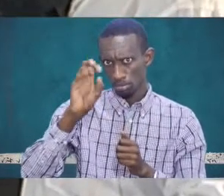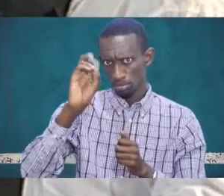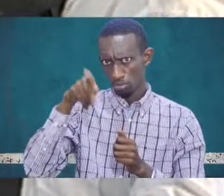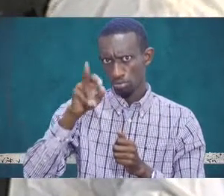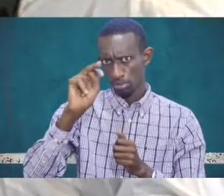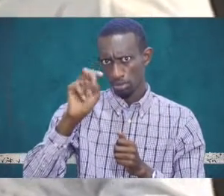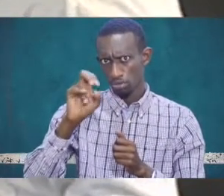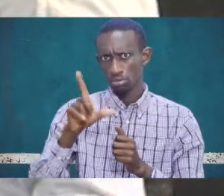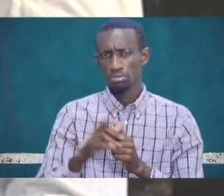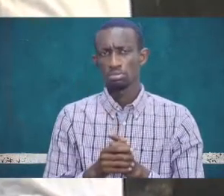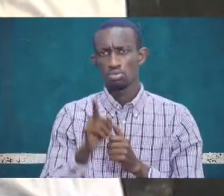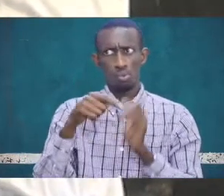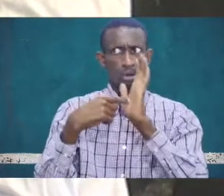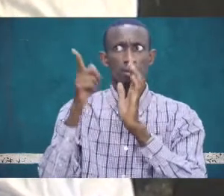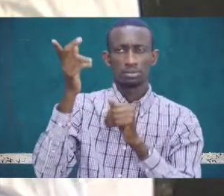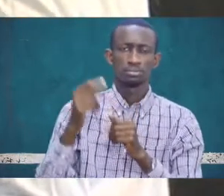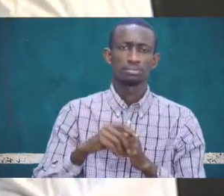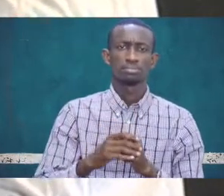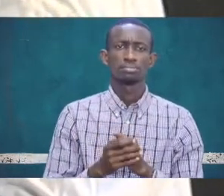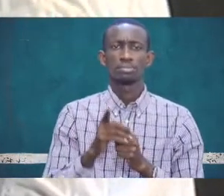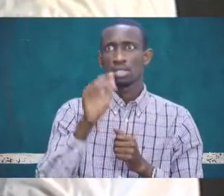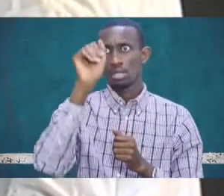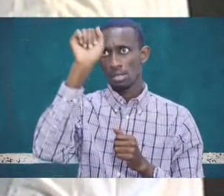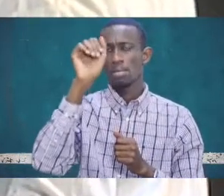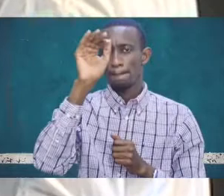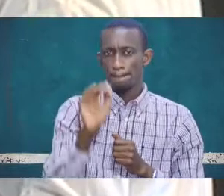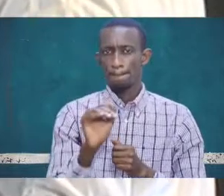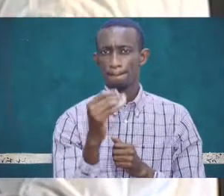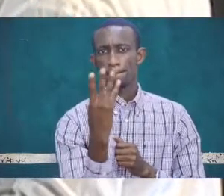equation. That is A. B.